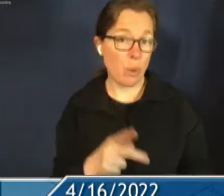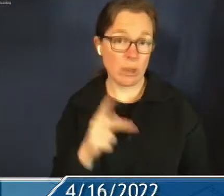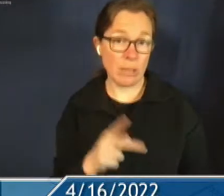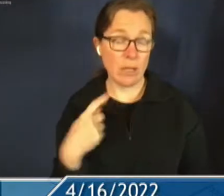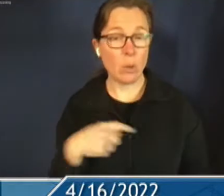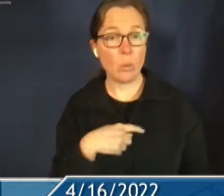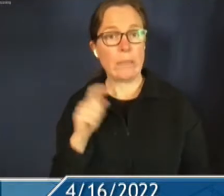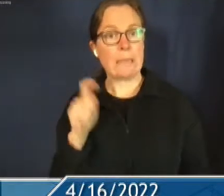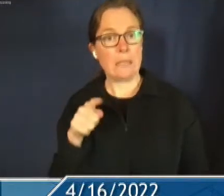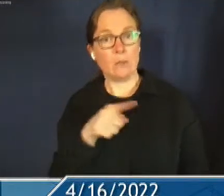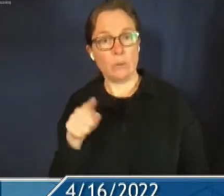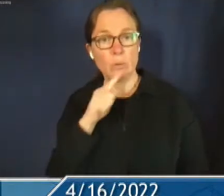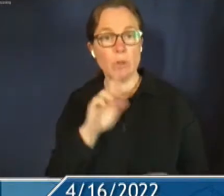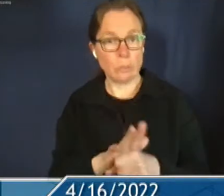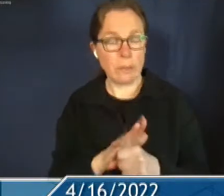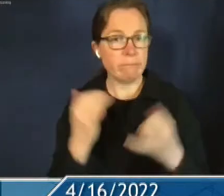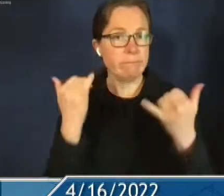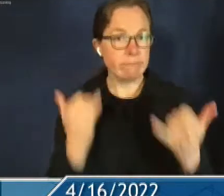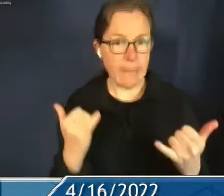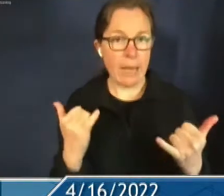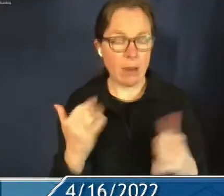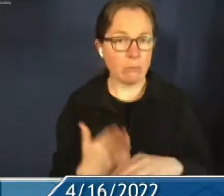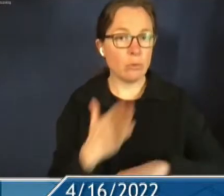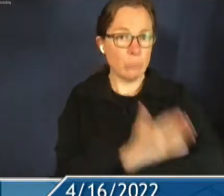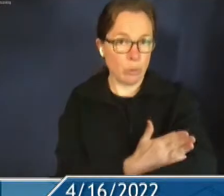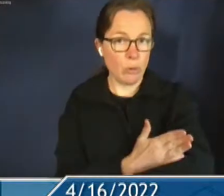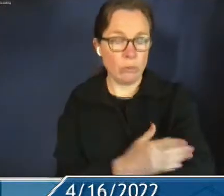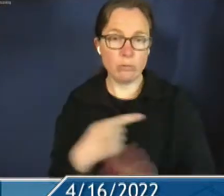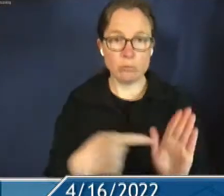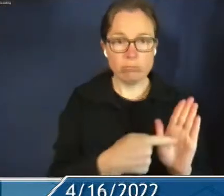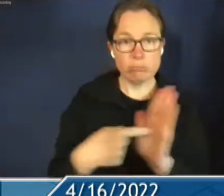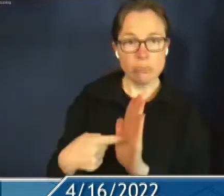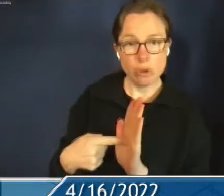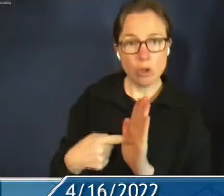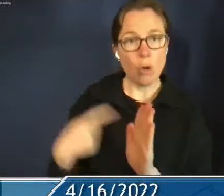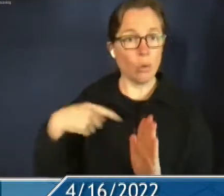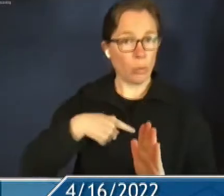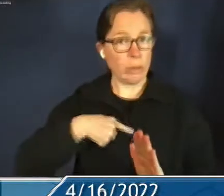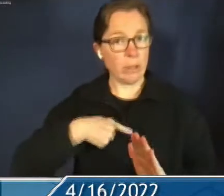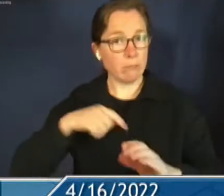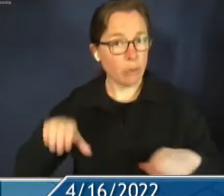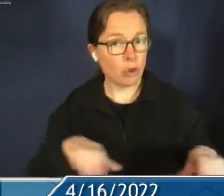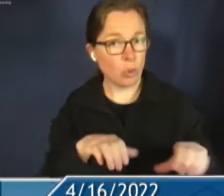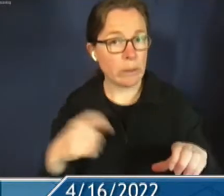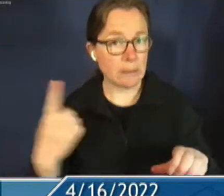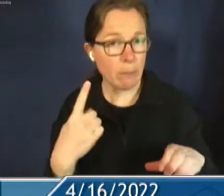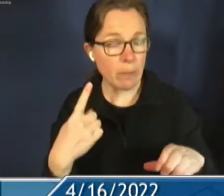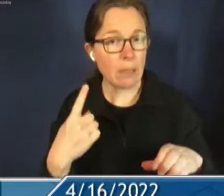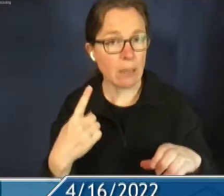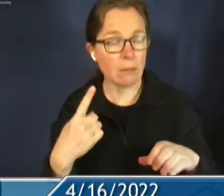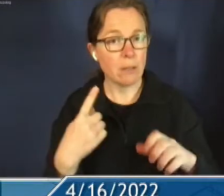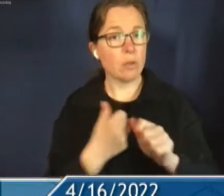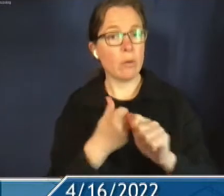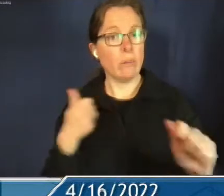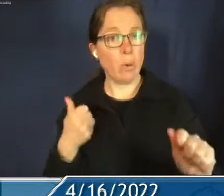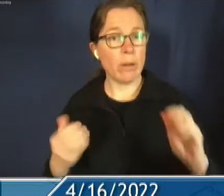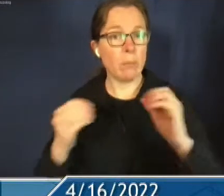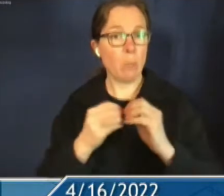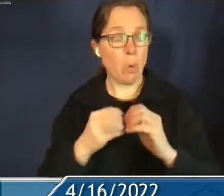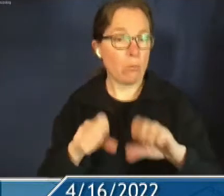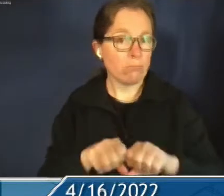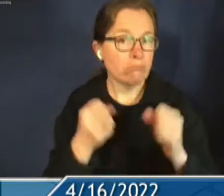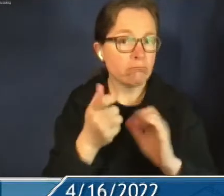investment in the immediate recovery that's necessary to show them and illustrate that we are taking action, to prevention of further crimes,